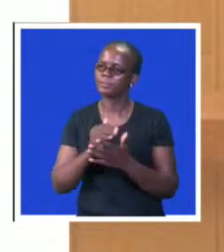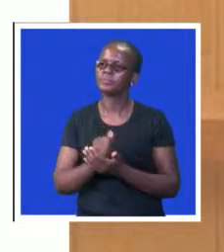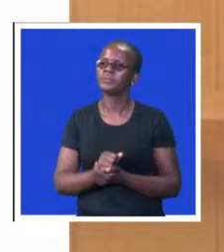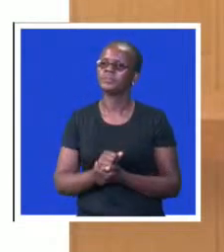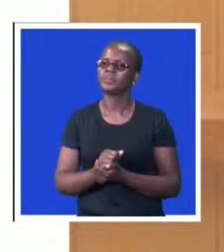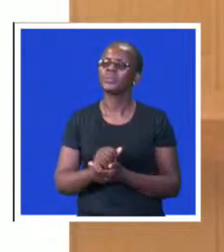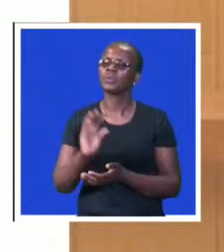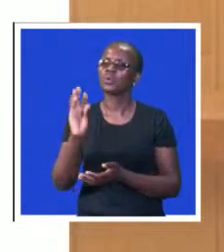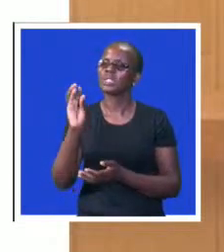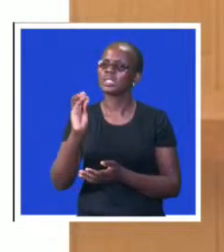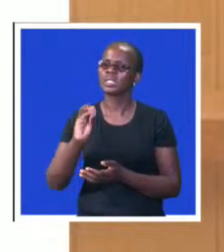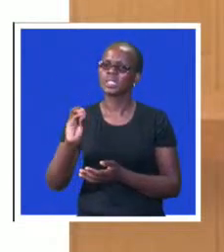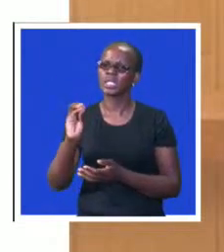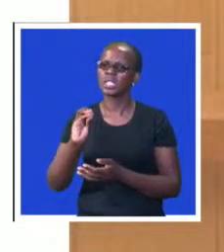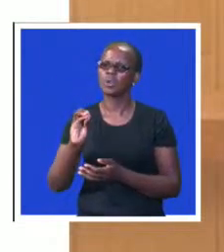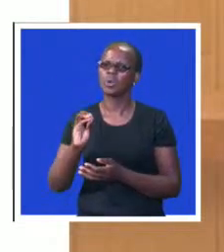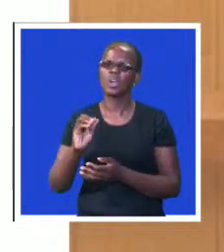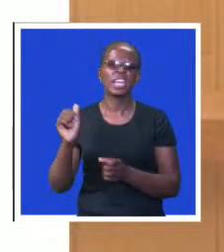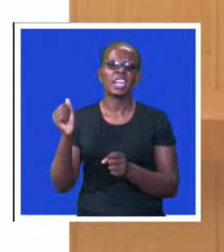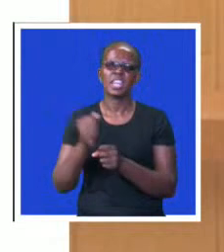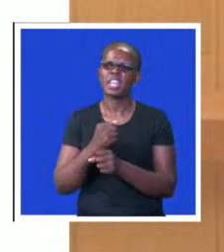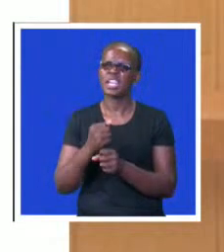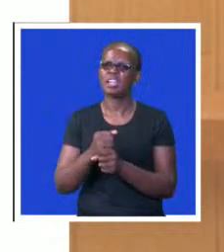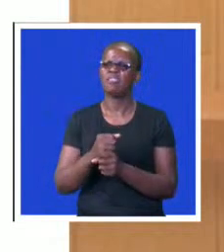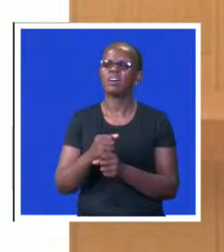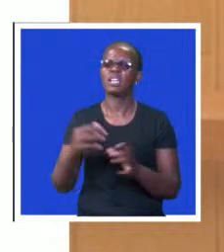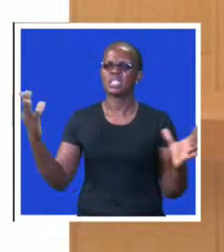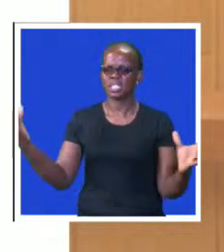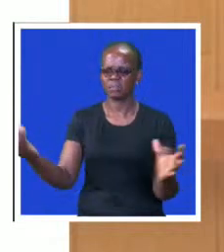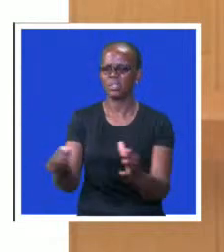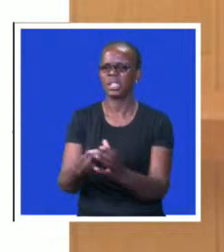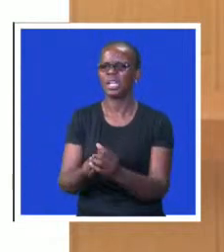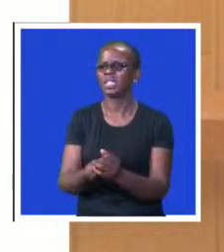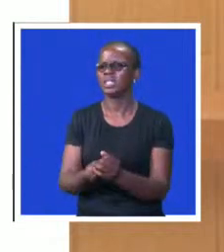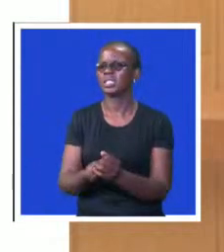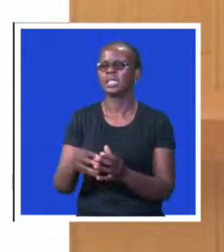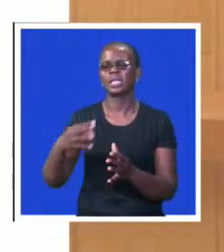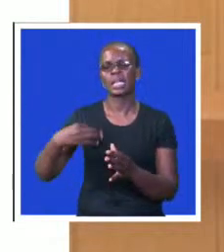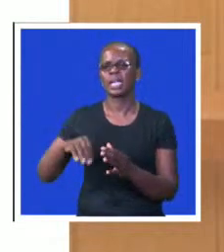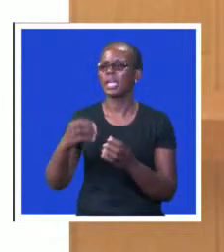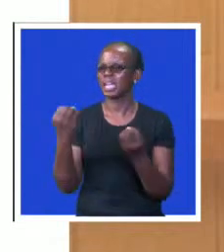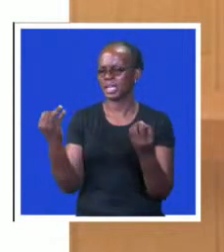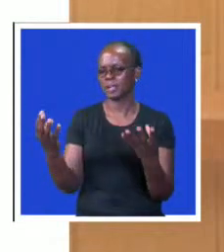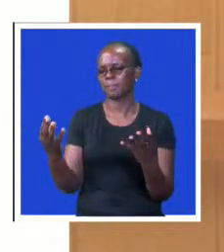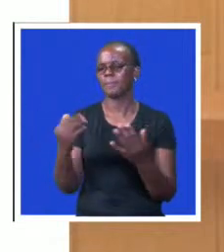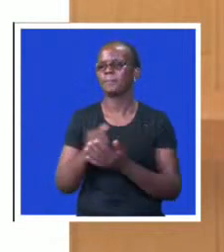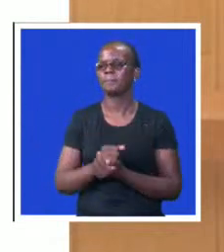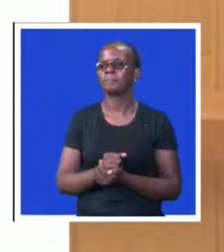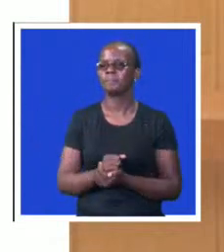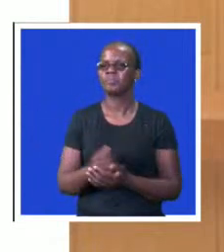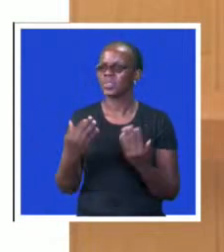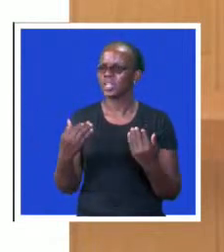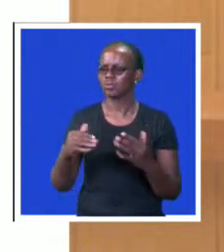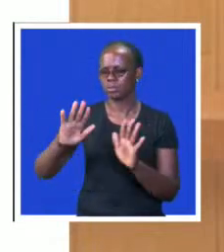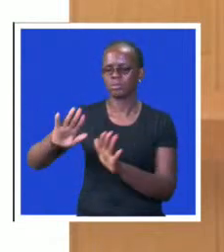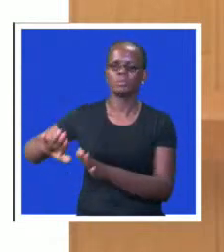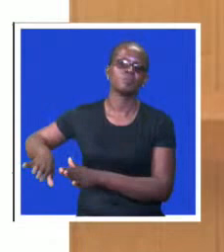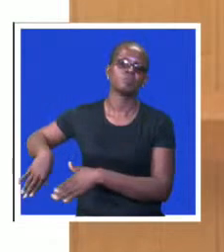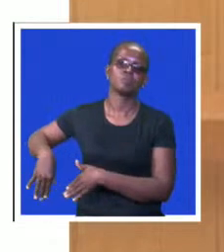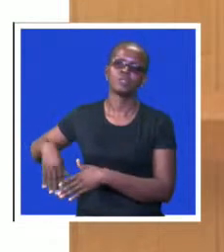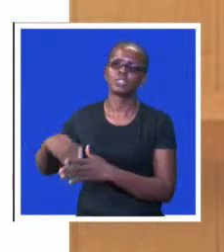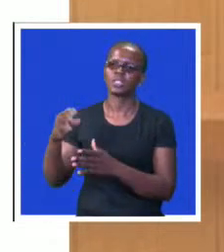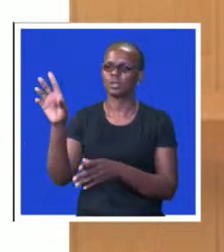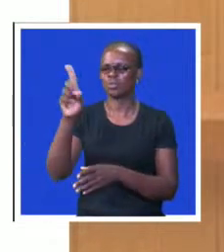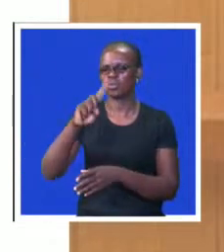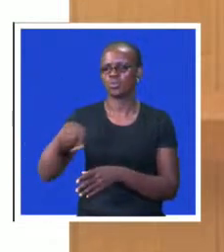0 is not going to add any value to our number. So we are just going to leave it like that, because